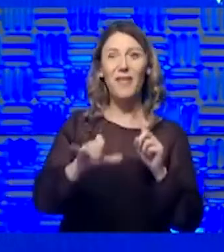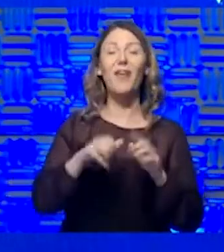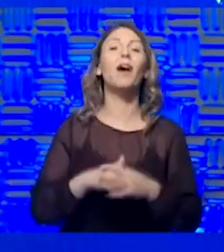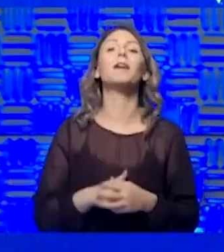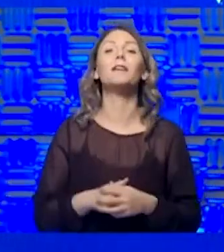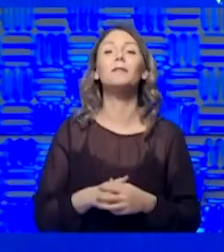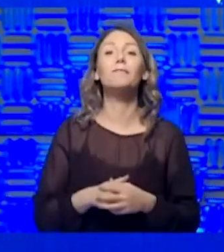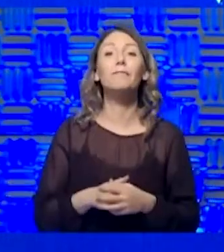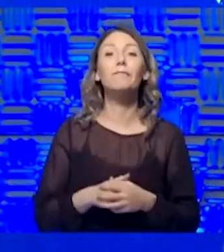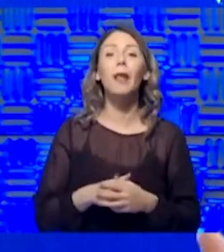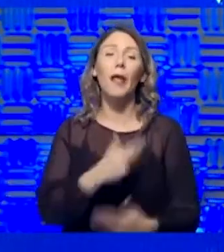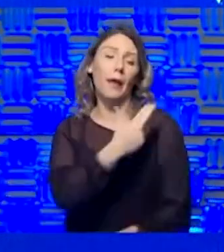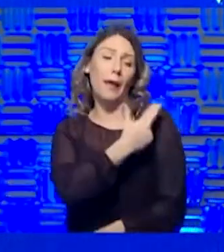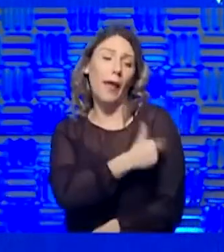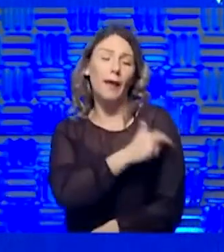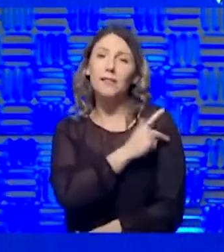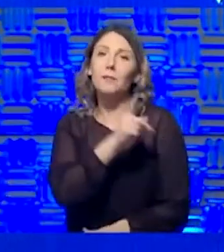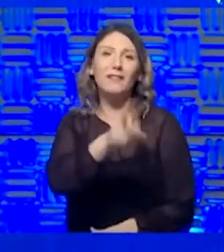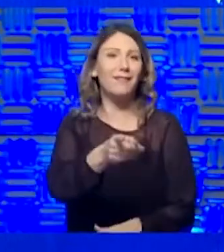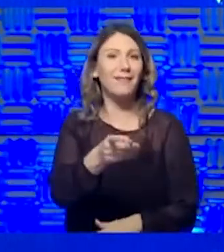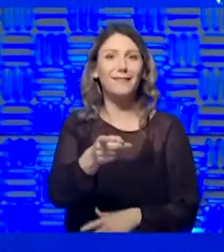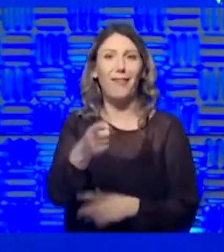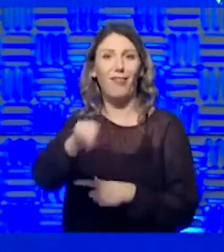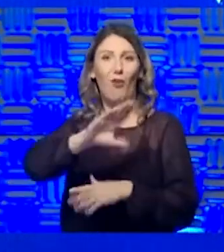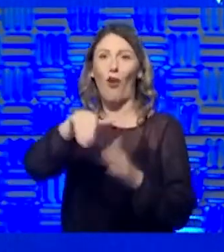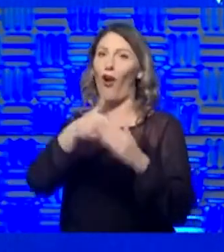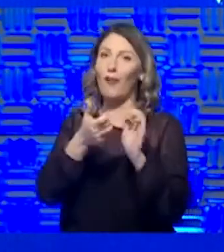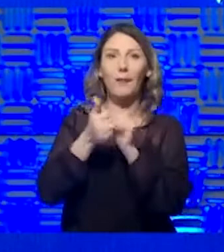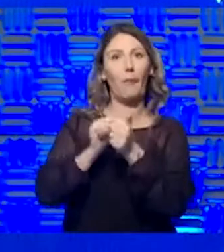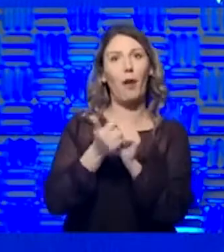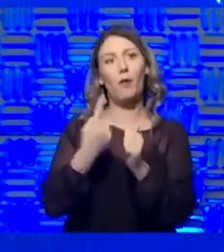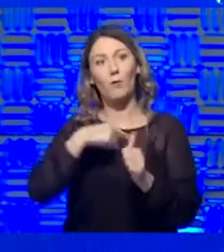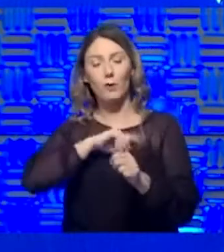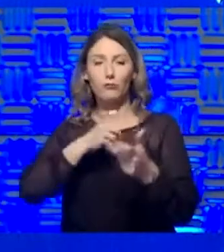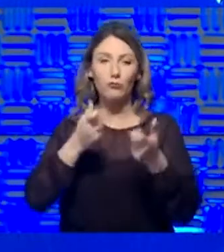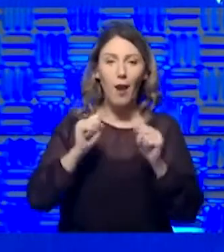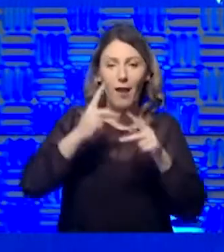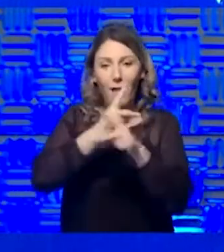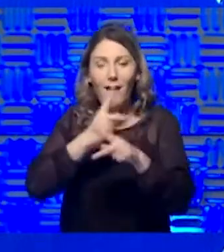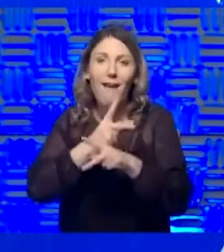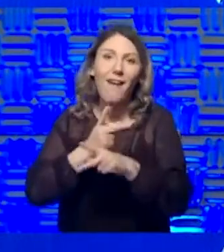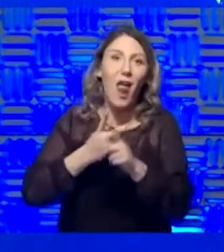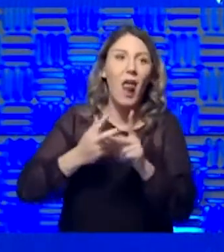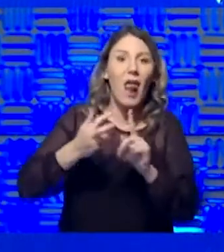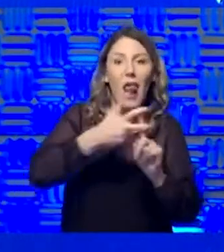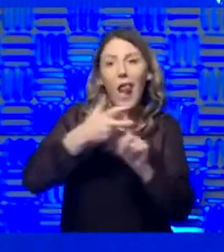what? Hospitals are by their nature competitive. We're all out there trying to get business that,